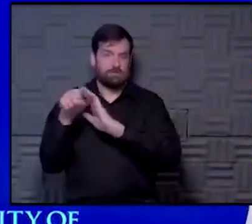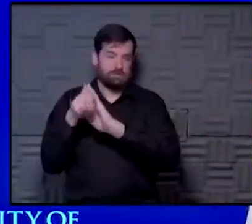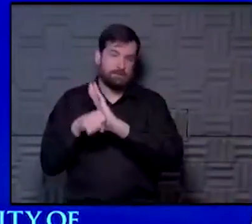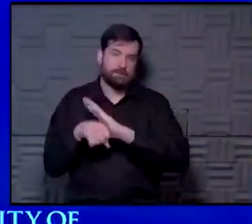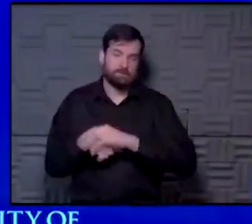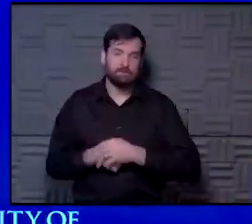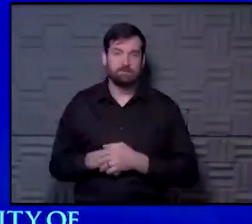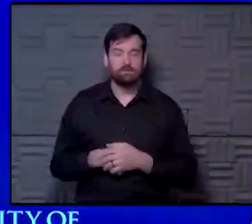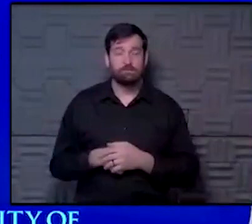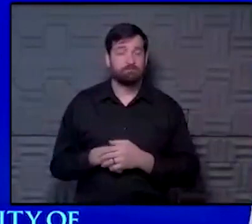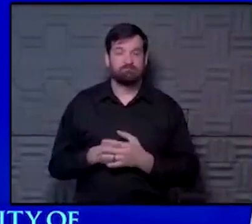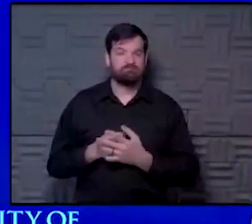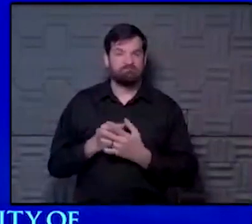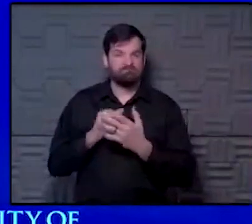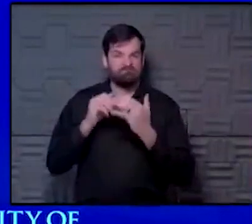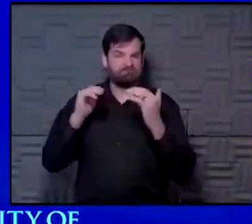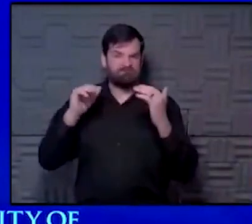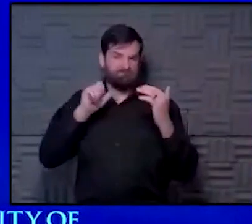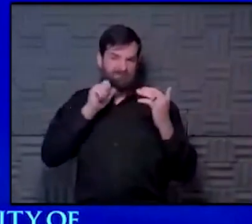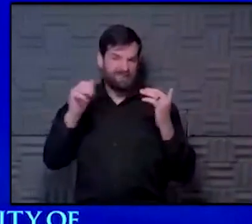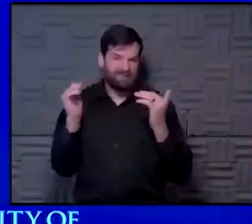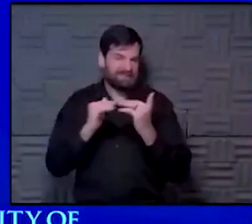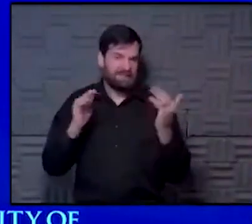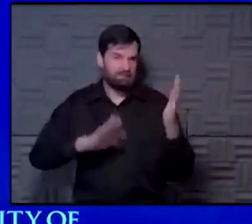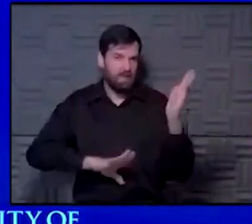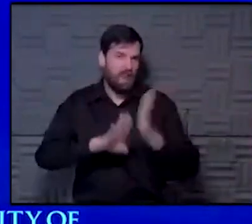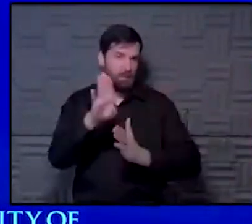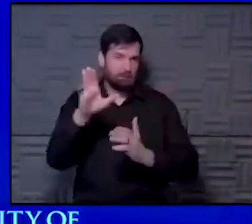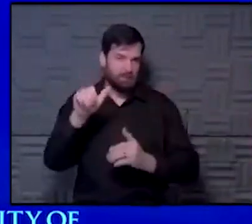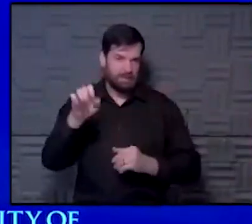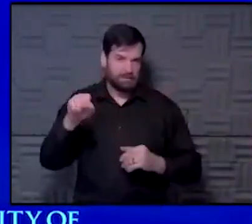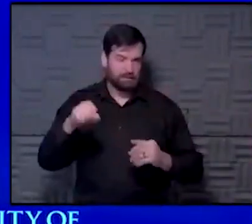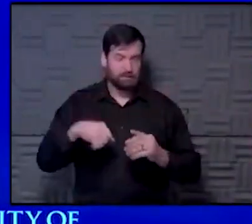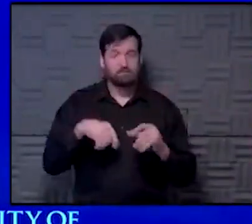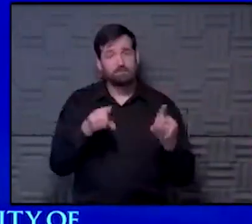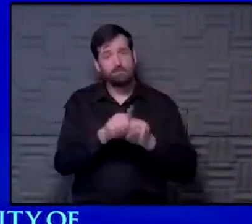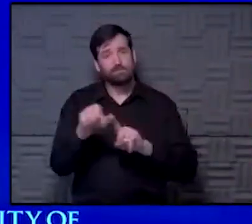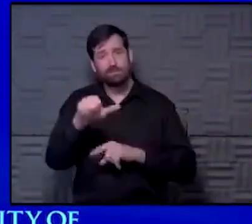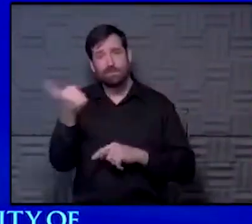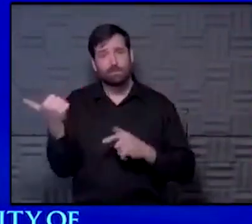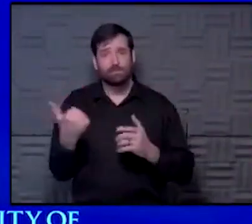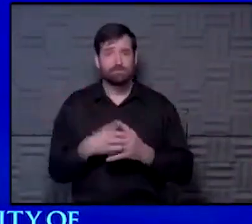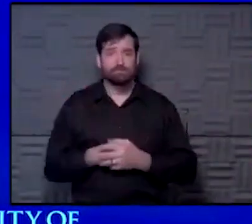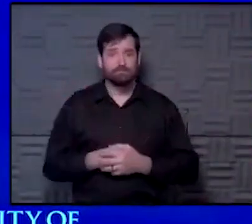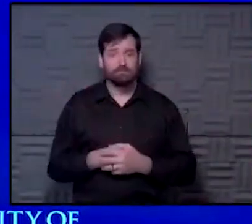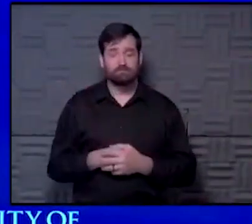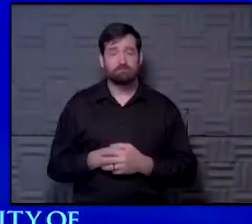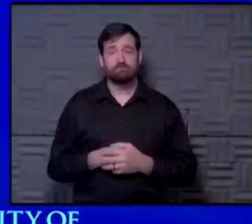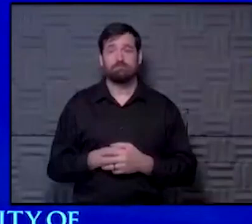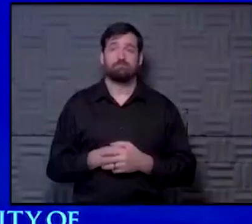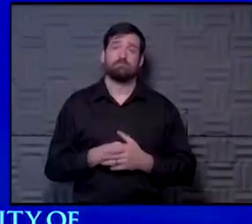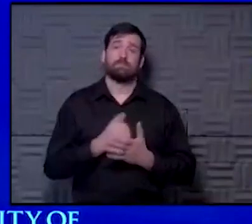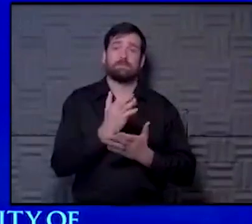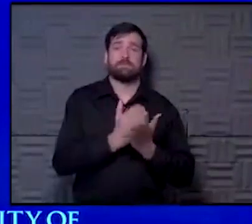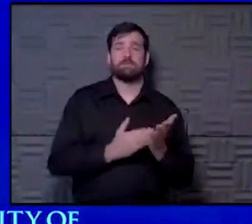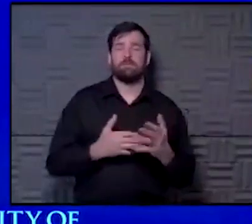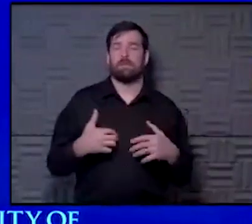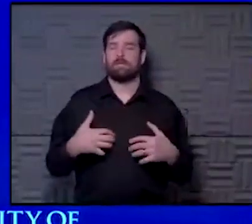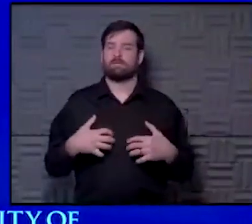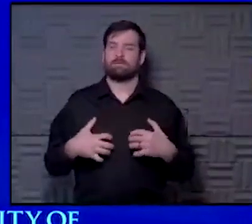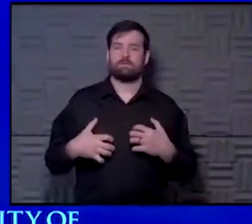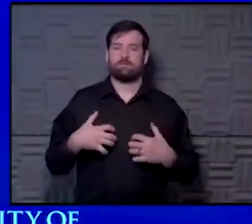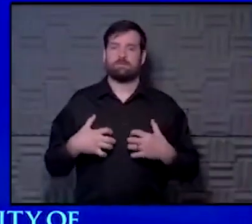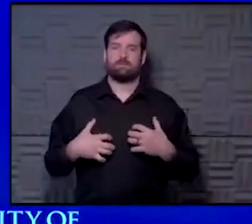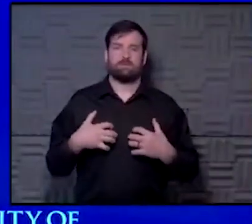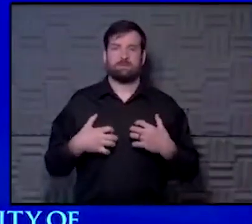states, and we don't see the same surge. And then a lot of other things, probably, right? Some hesitation among groups